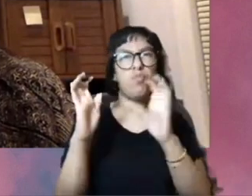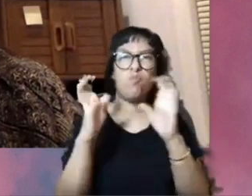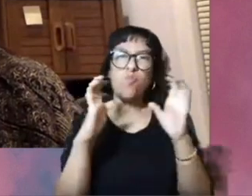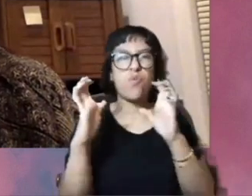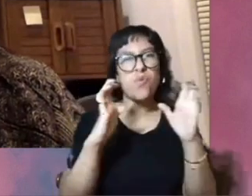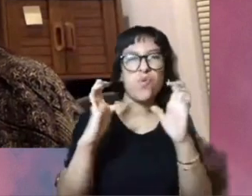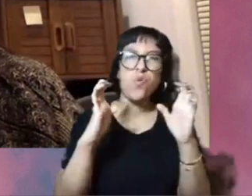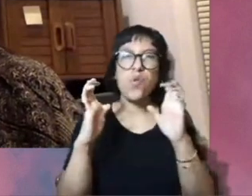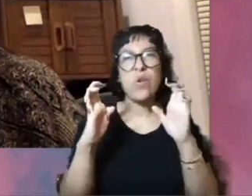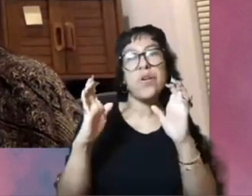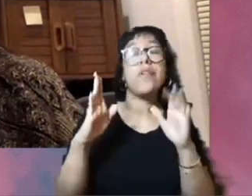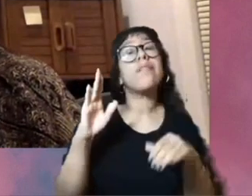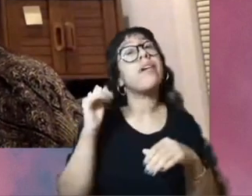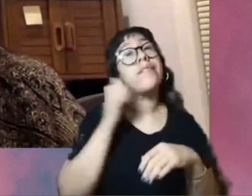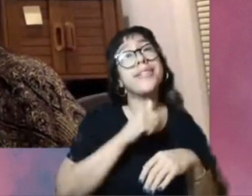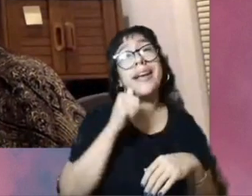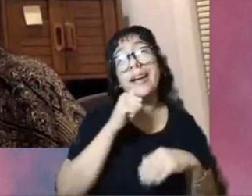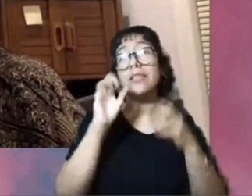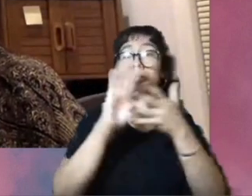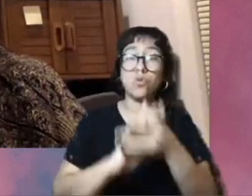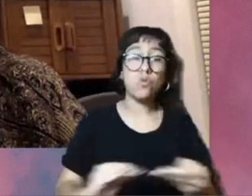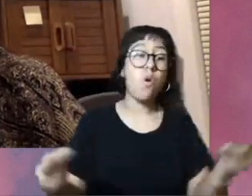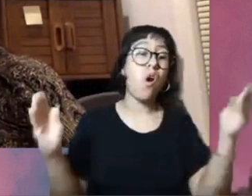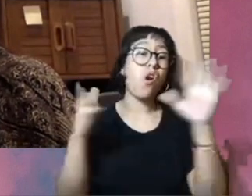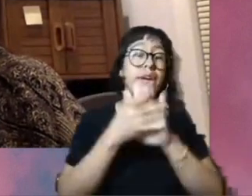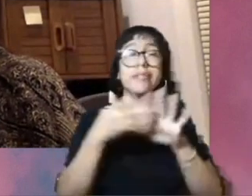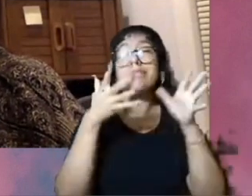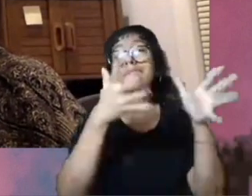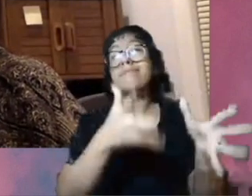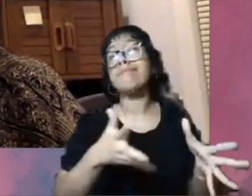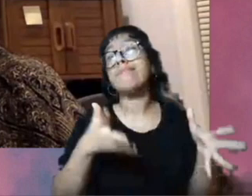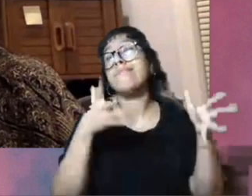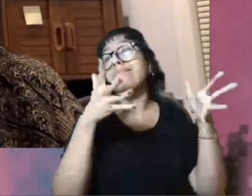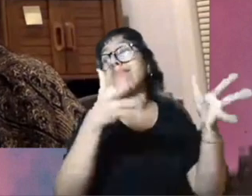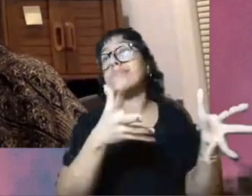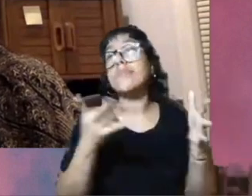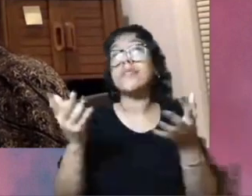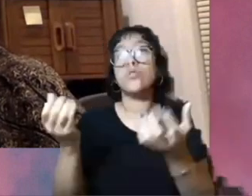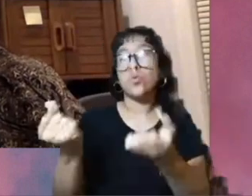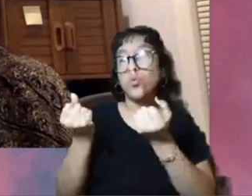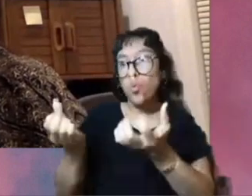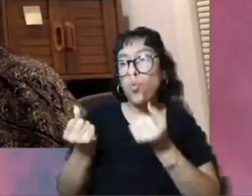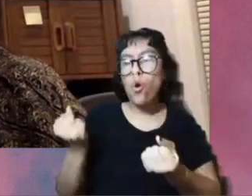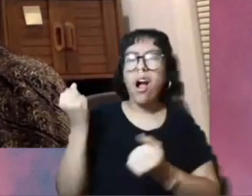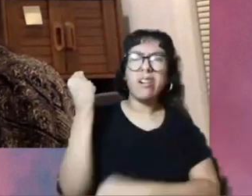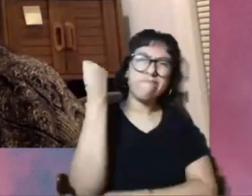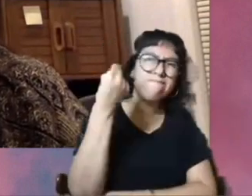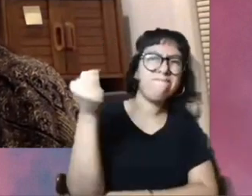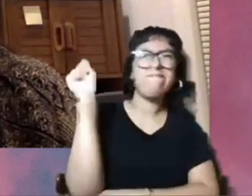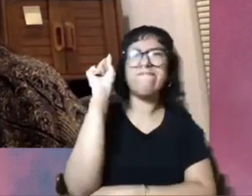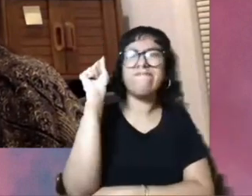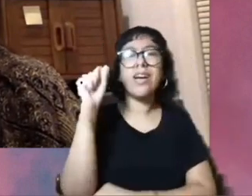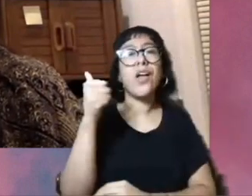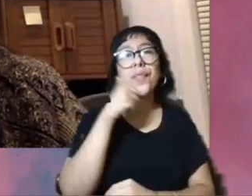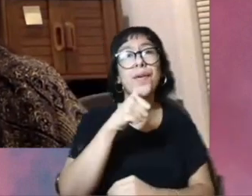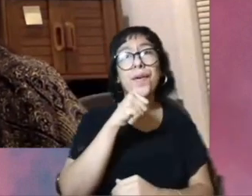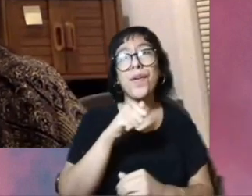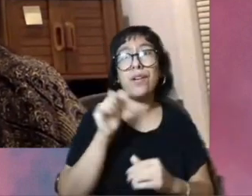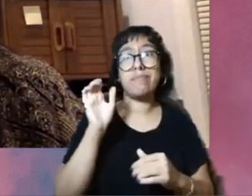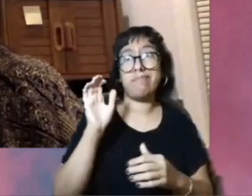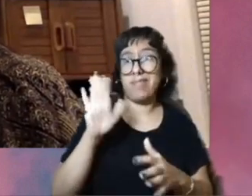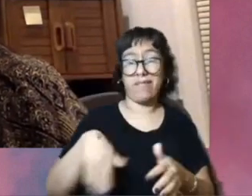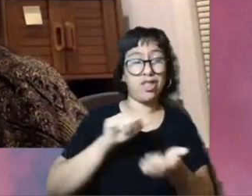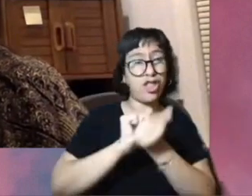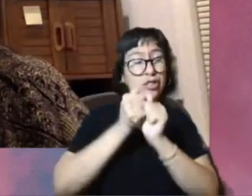day. Her stories collect dust. The drawers are in riot. She hasn't changed her sweat in